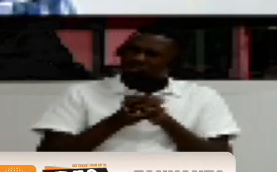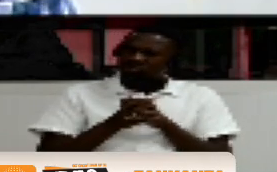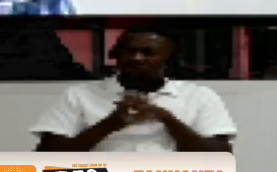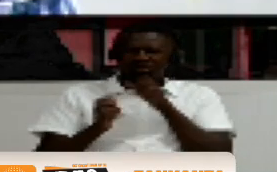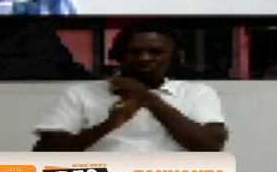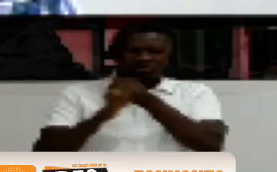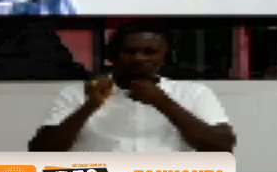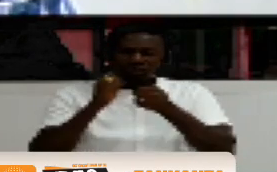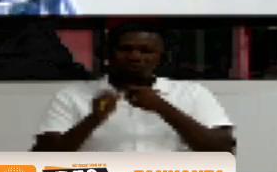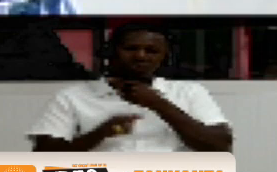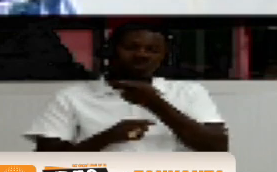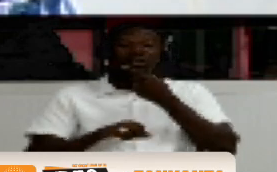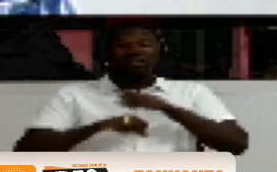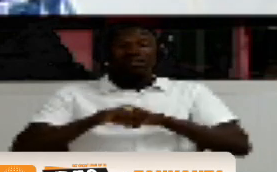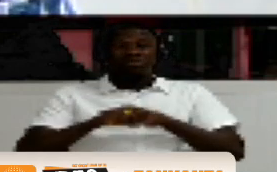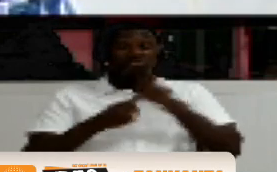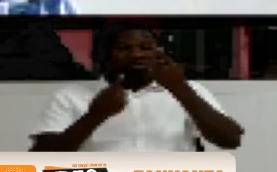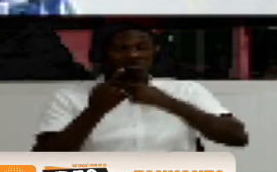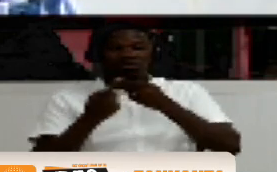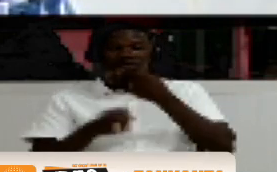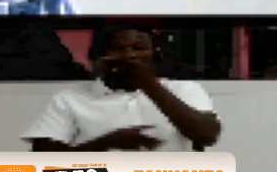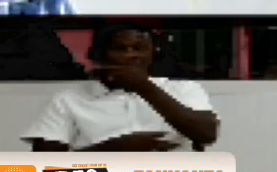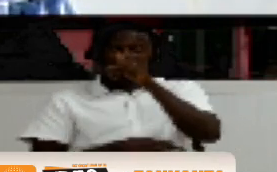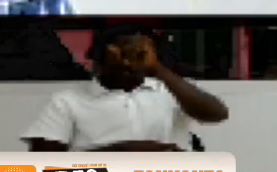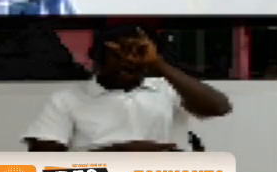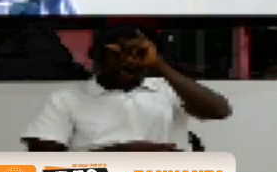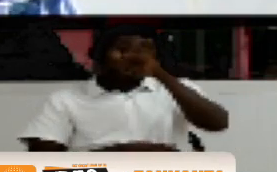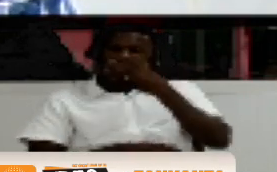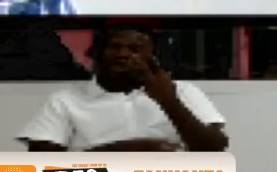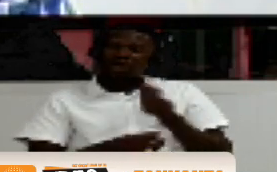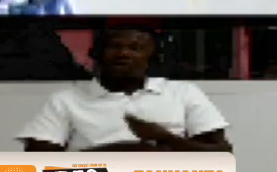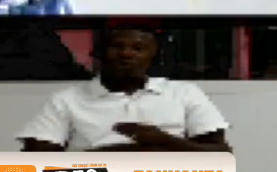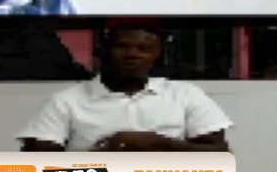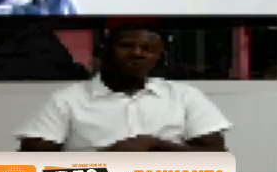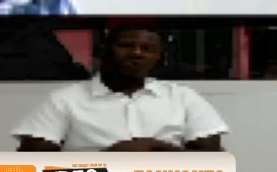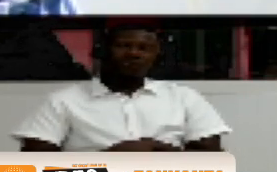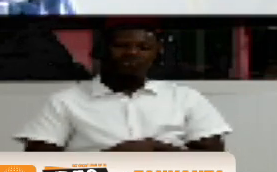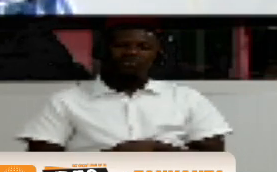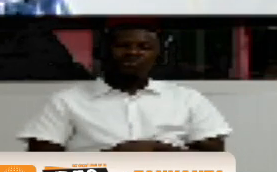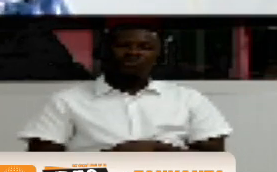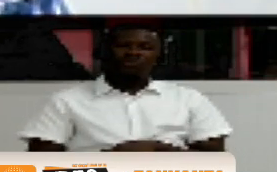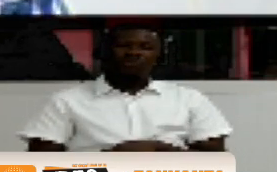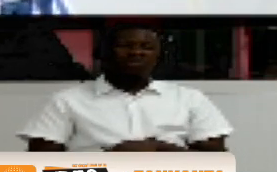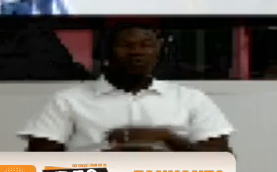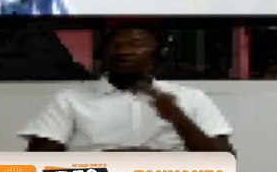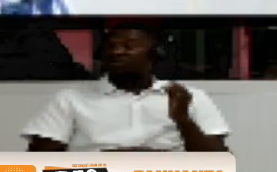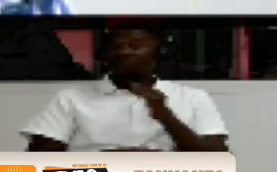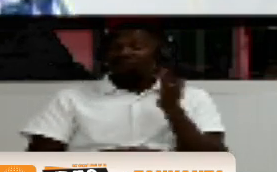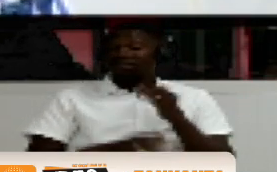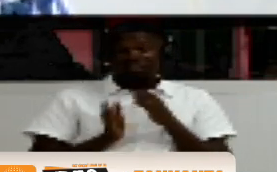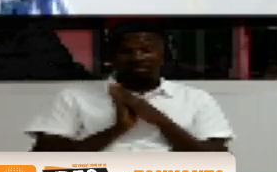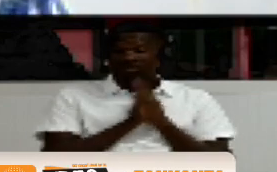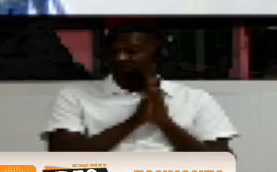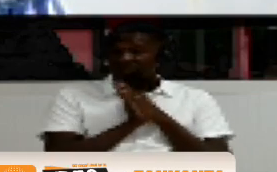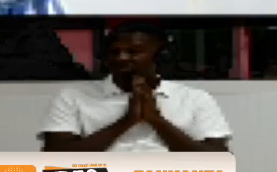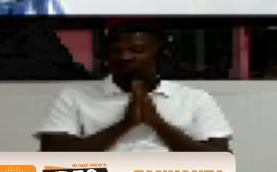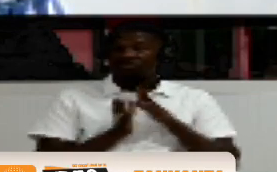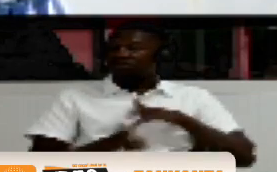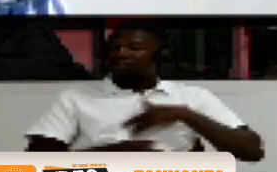situation during those months that you were in Egypt? It was challenging. We feel really bad.